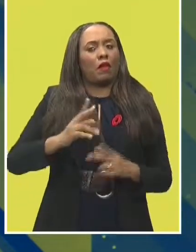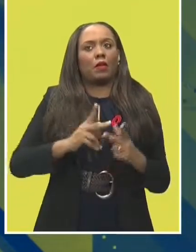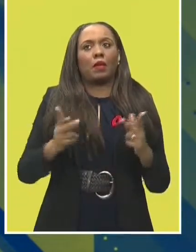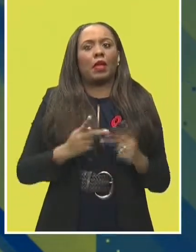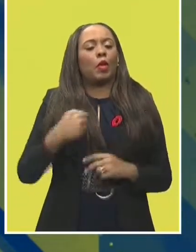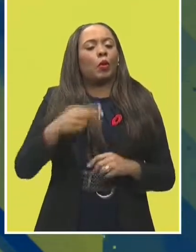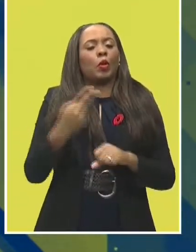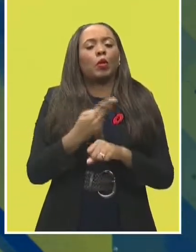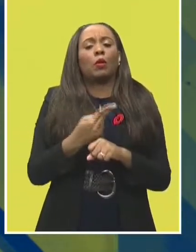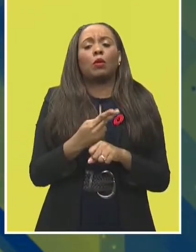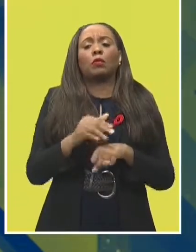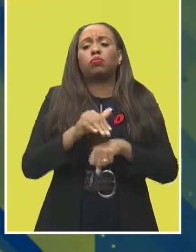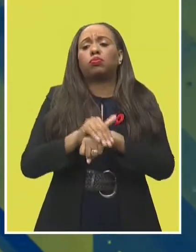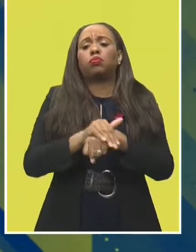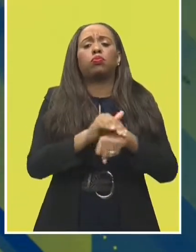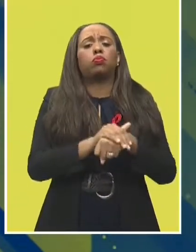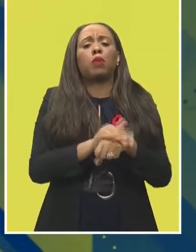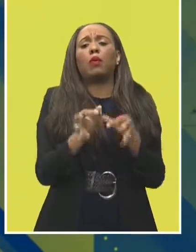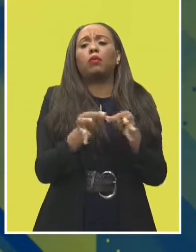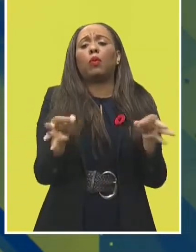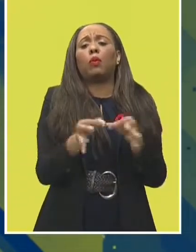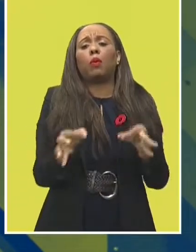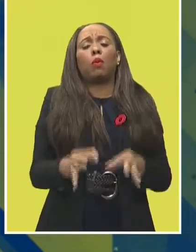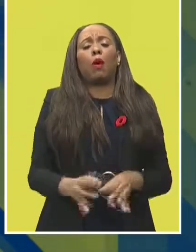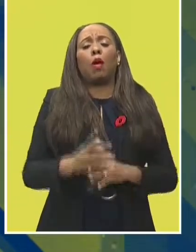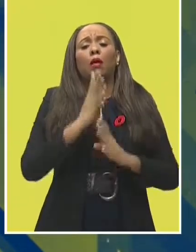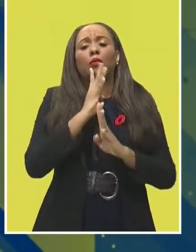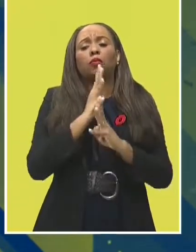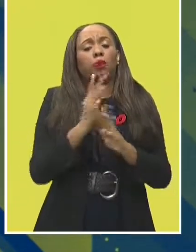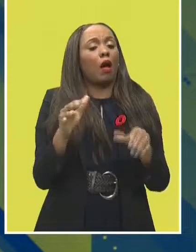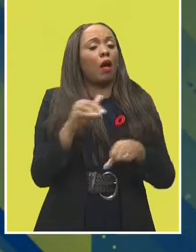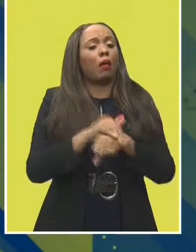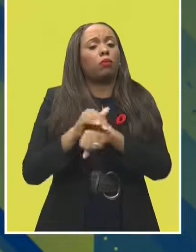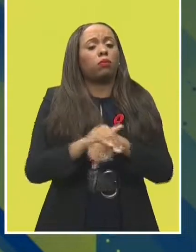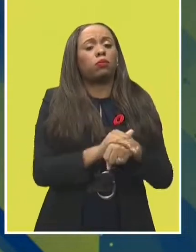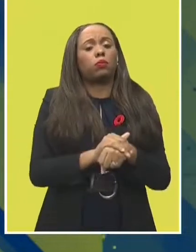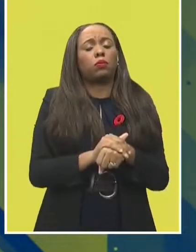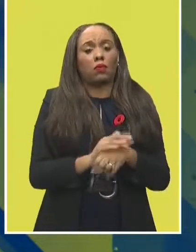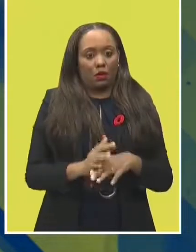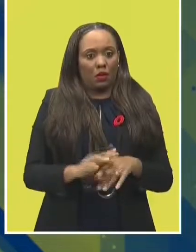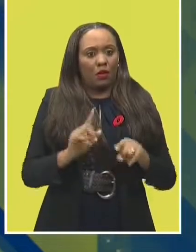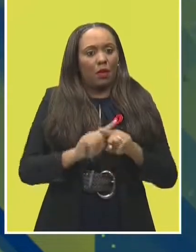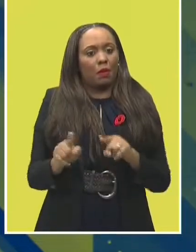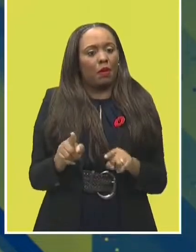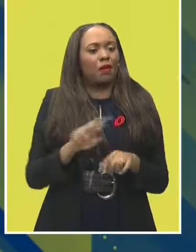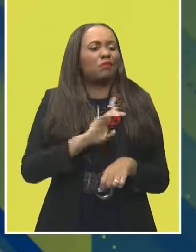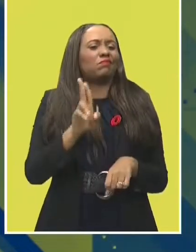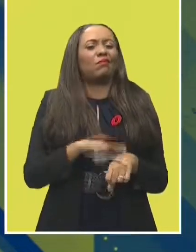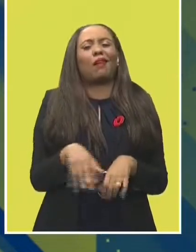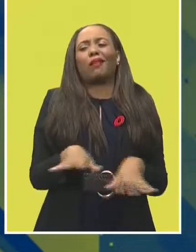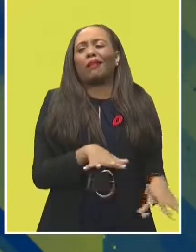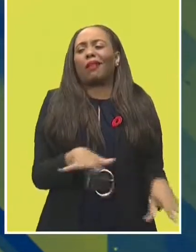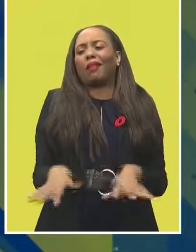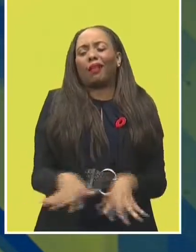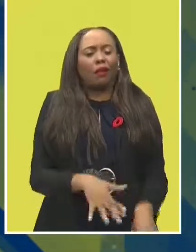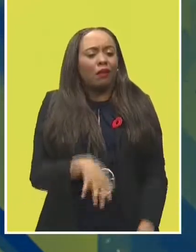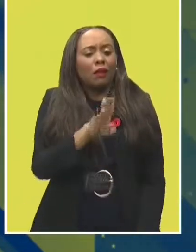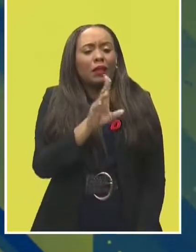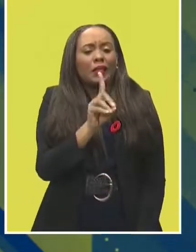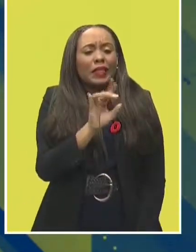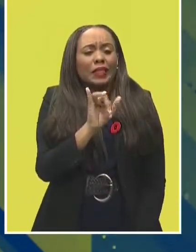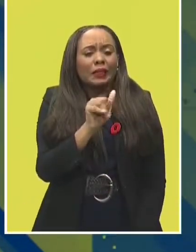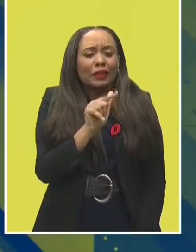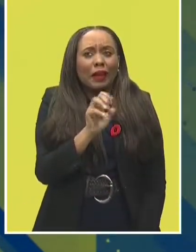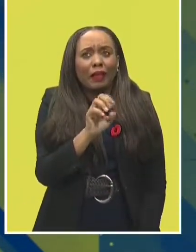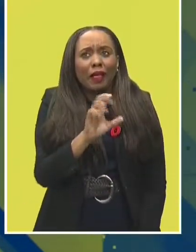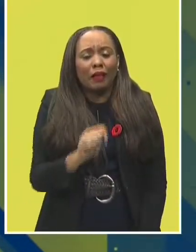English, or the Queen's English, is both spoken and written official language of Barbados. More casual settings see Barbadians speak a unique dialect like no